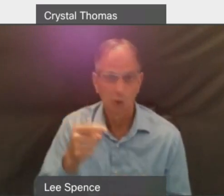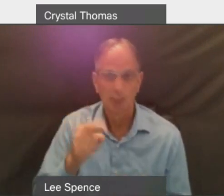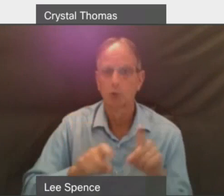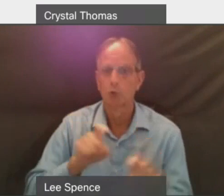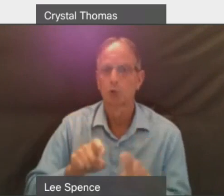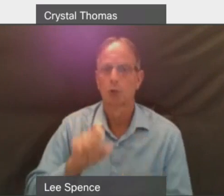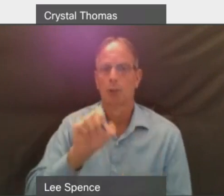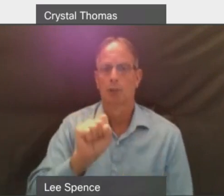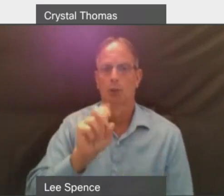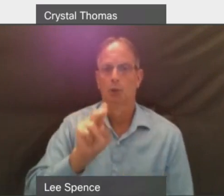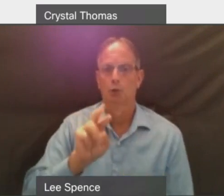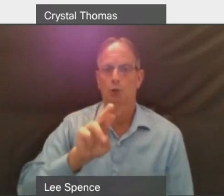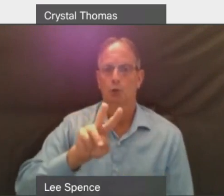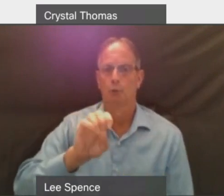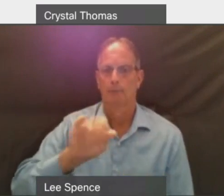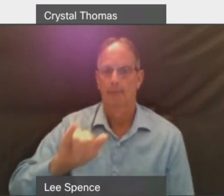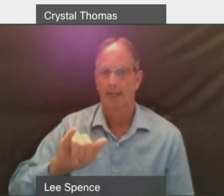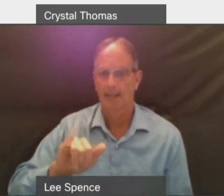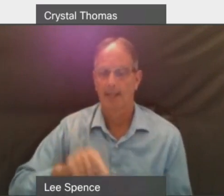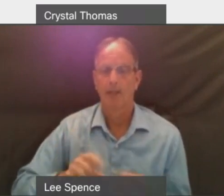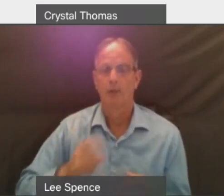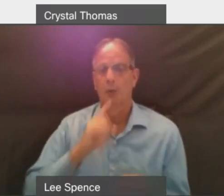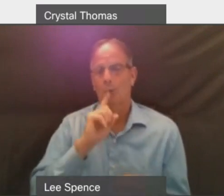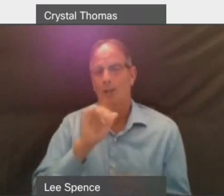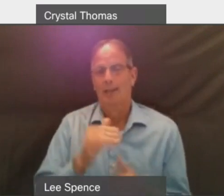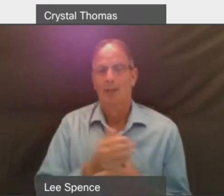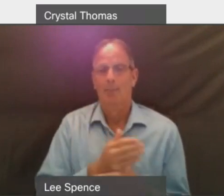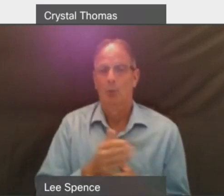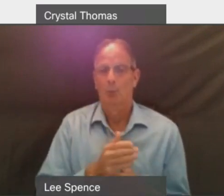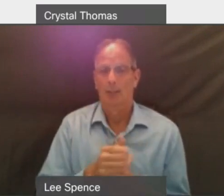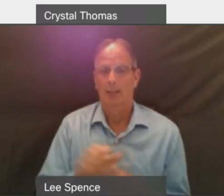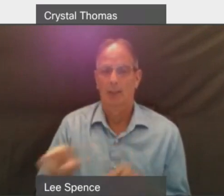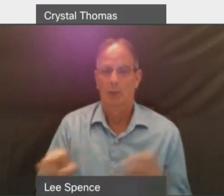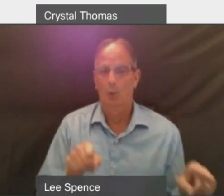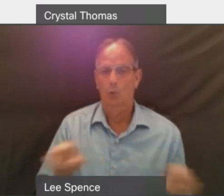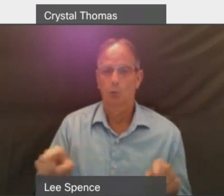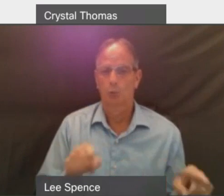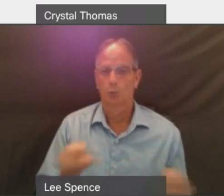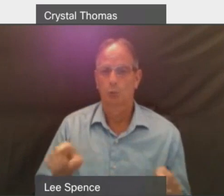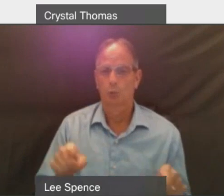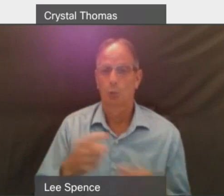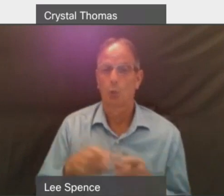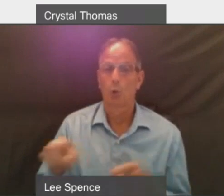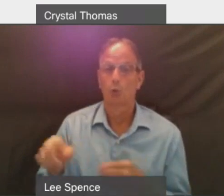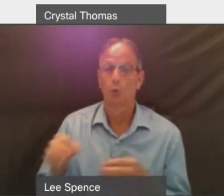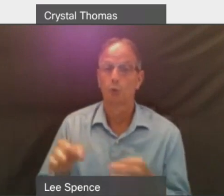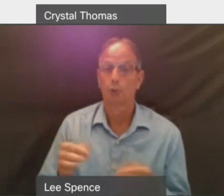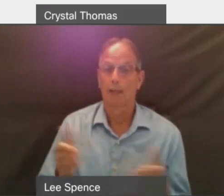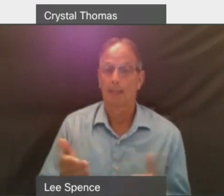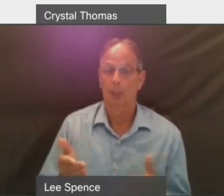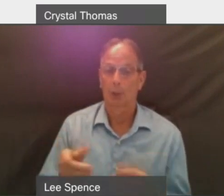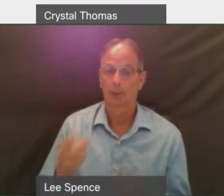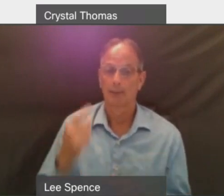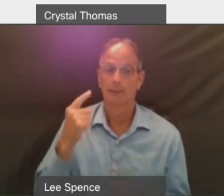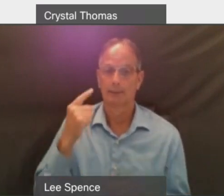So it's somewhere between those two. What you've described here sounds like sort